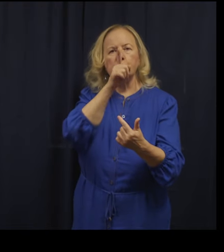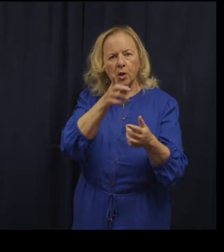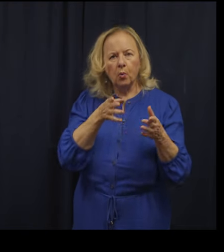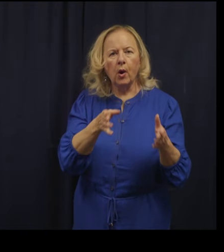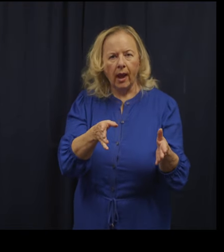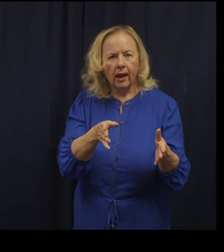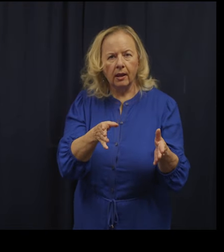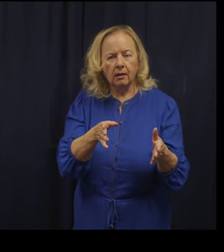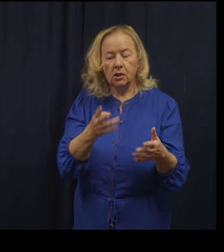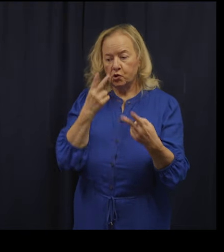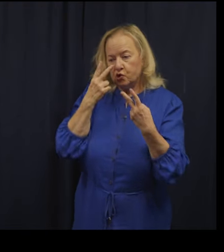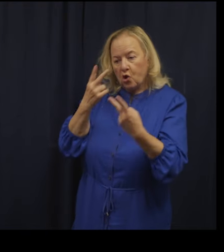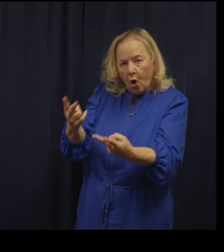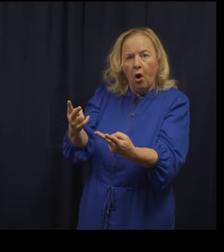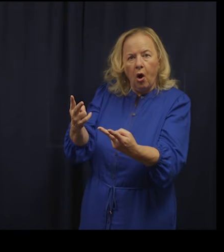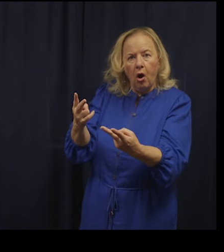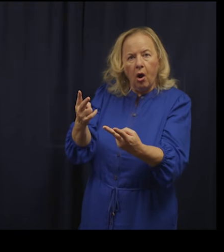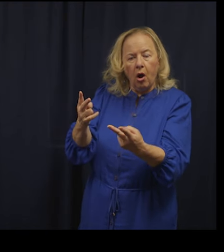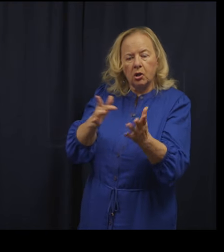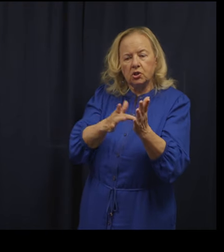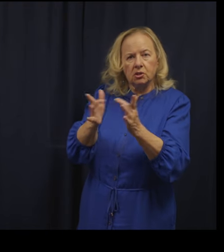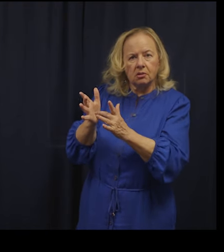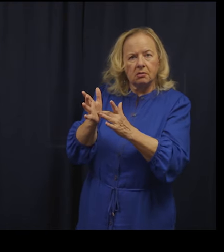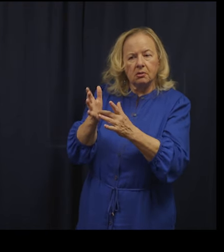visible form. He saw Yeshua.